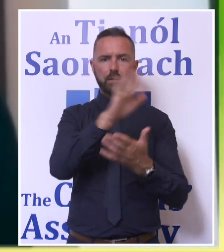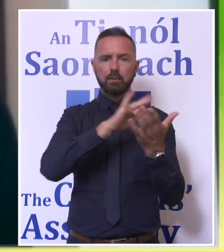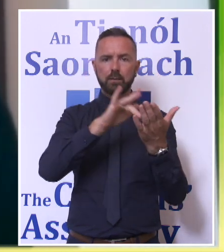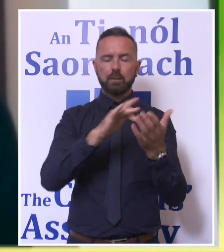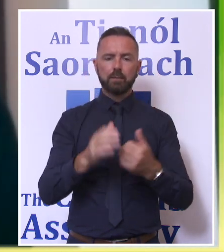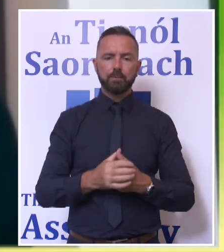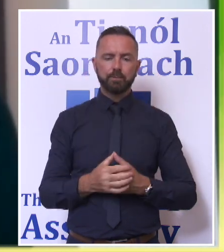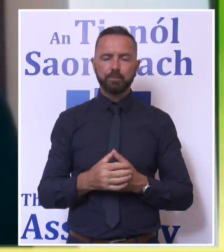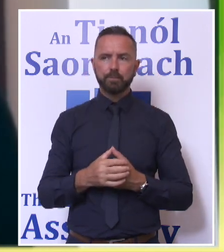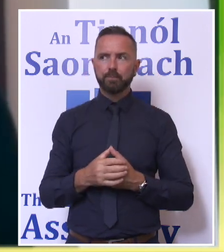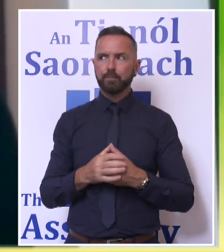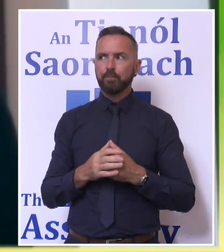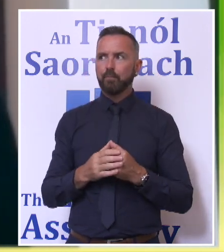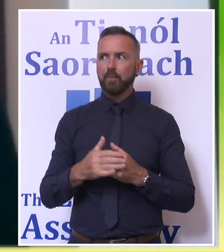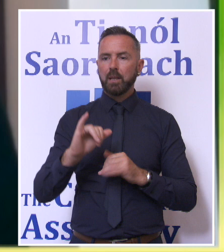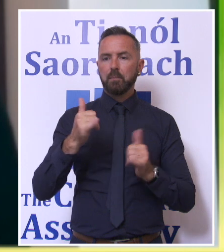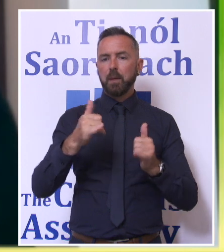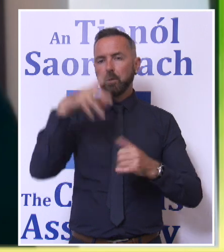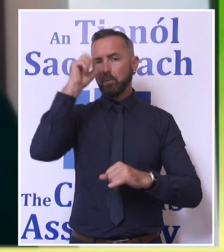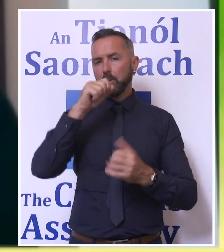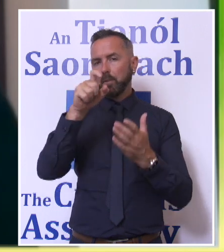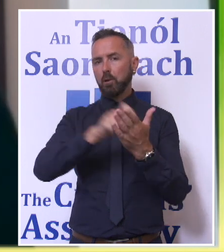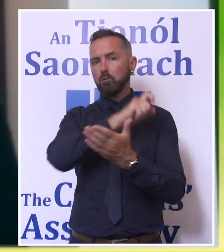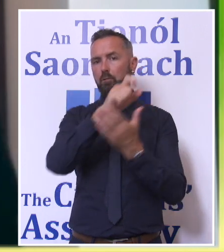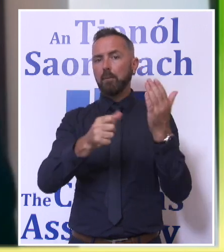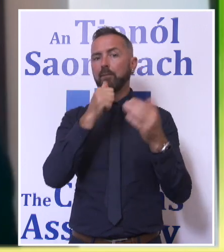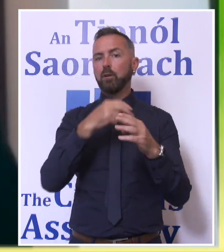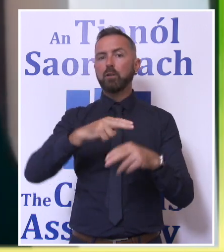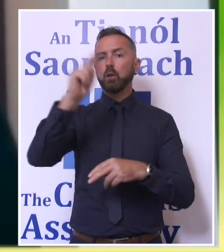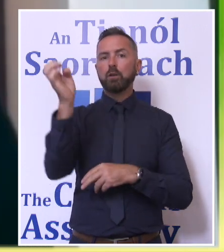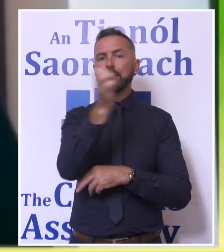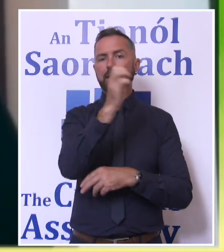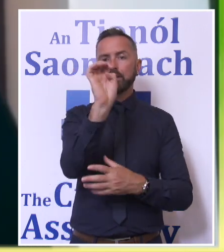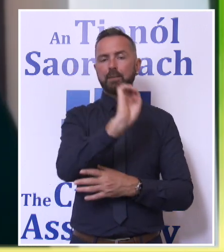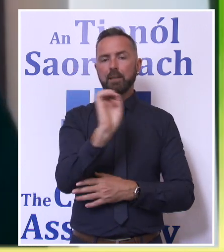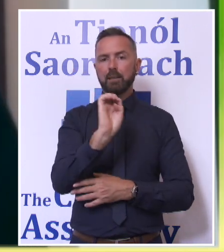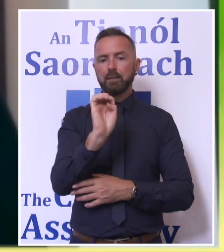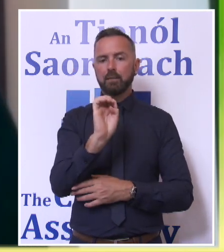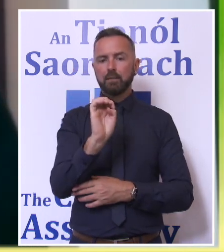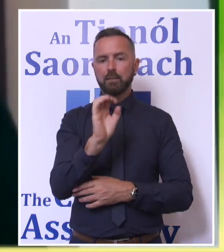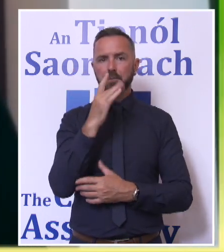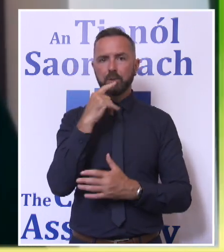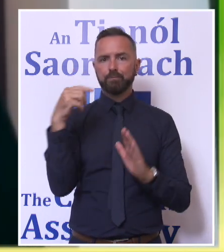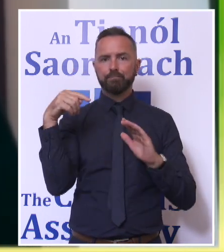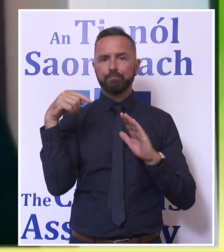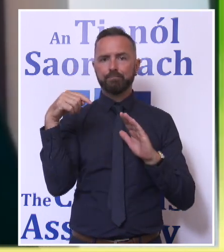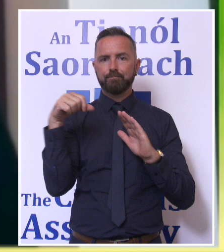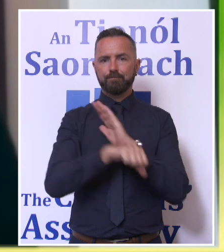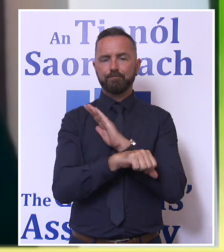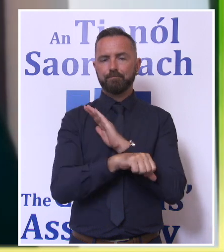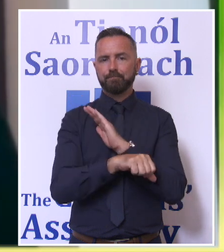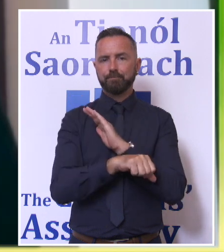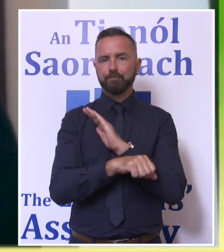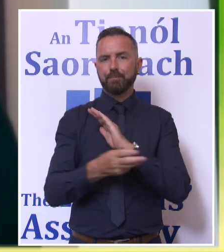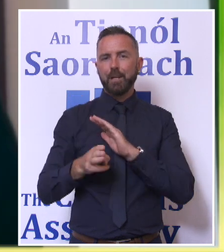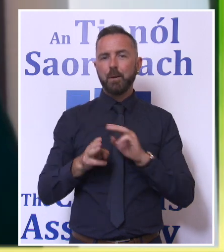might remember there was a referendum on it first in the northeast of England, and it went down very heavily. And I think the public